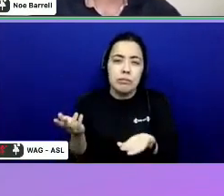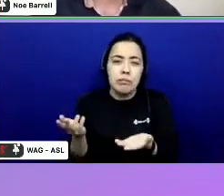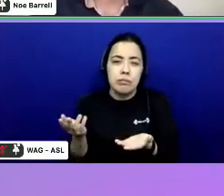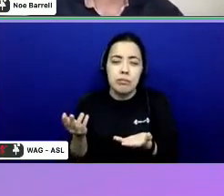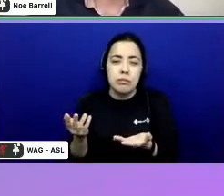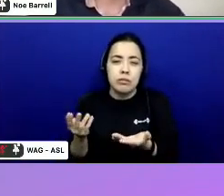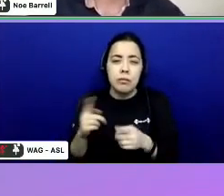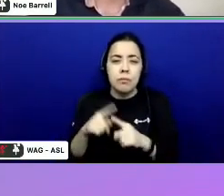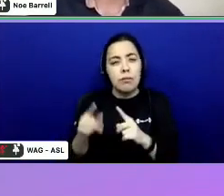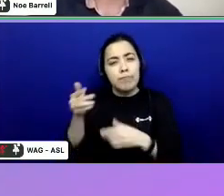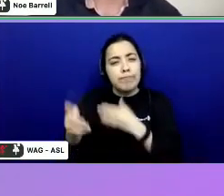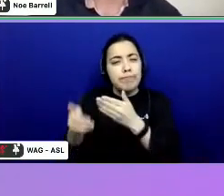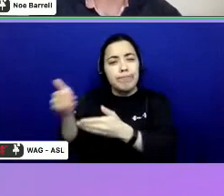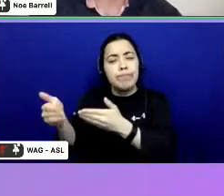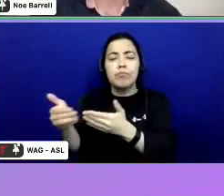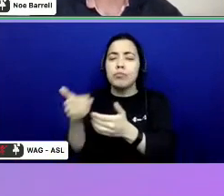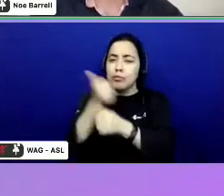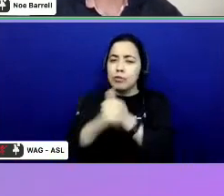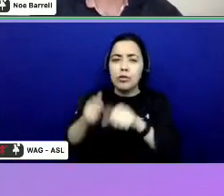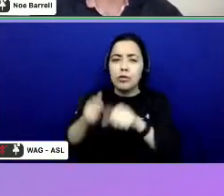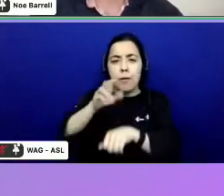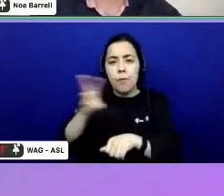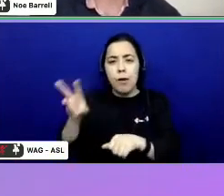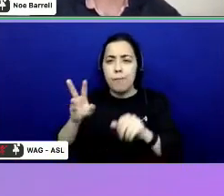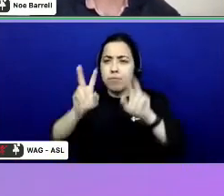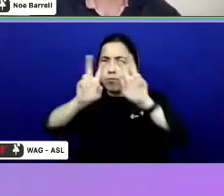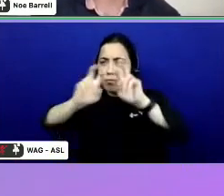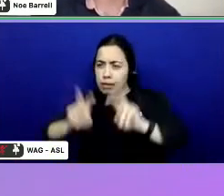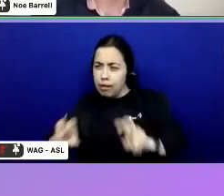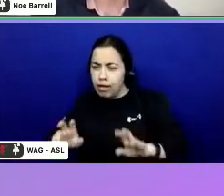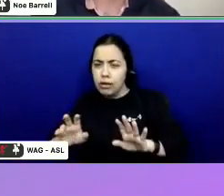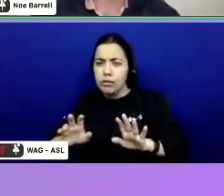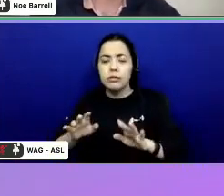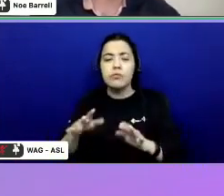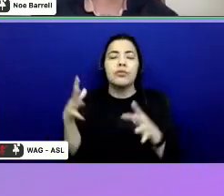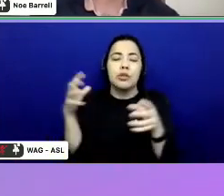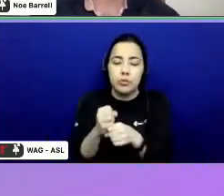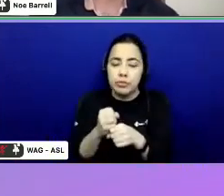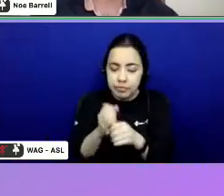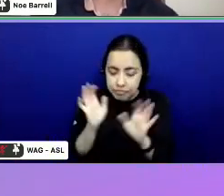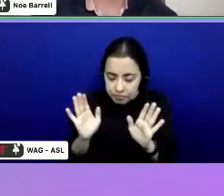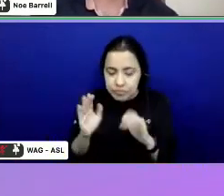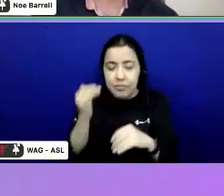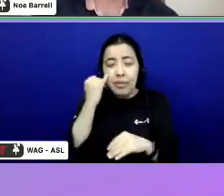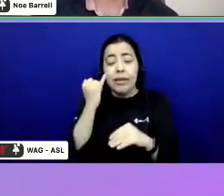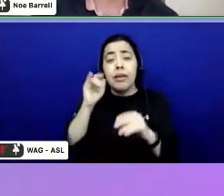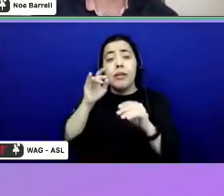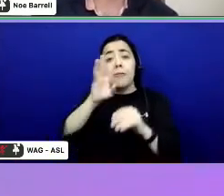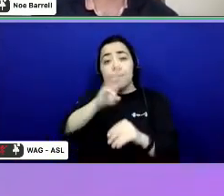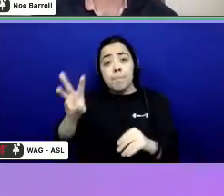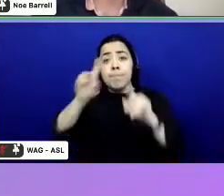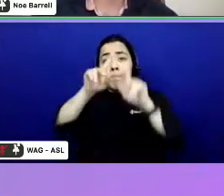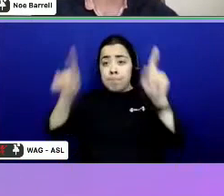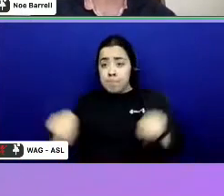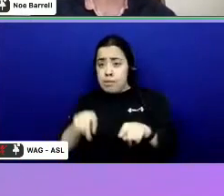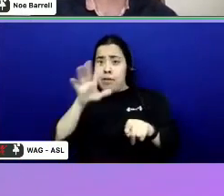And so every time a web page is analyzed, just to summarize, every time a web page is analyzed, a screenshot is captured. It's important to note